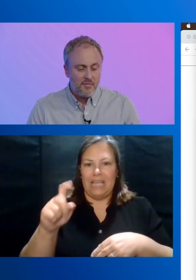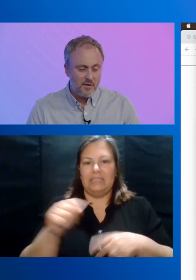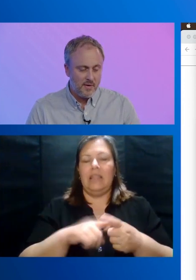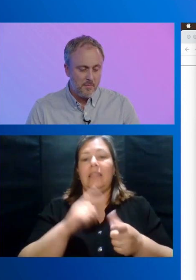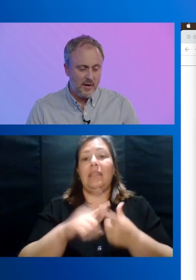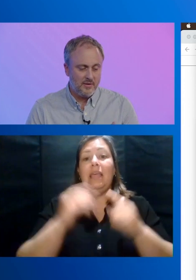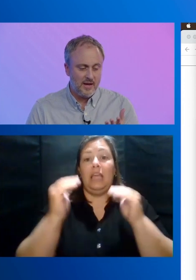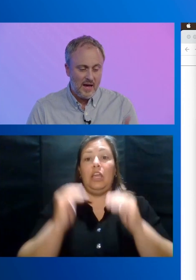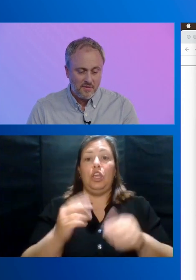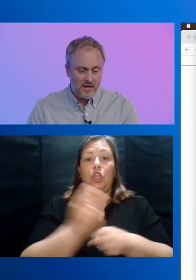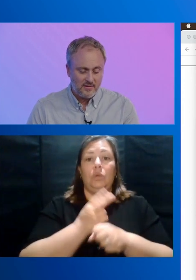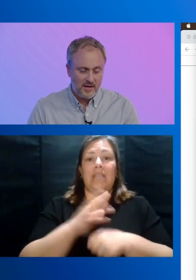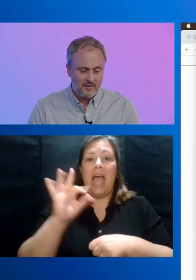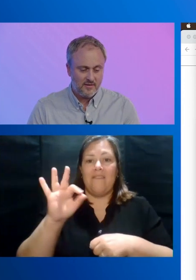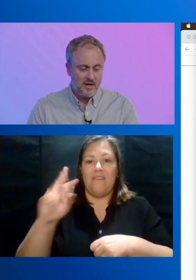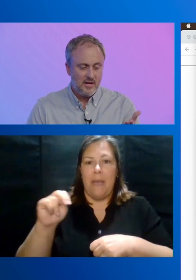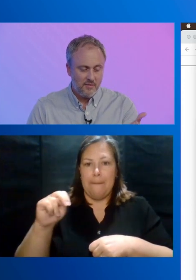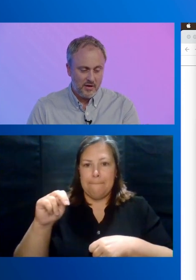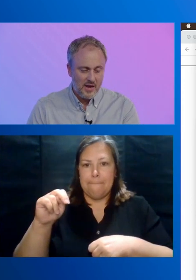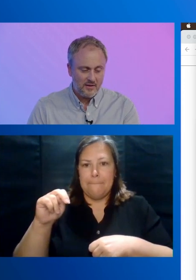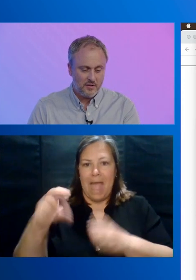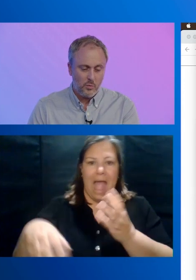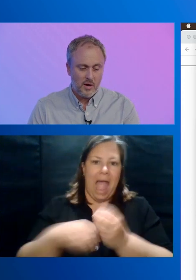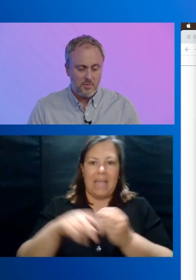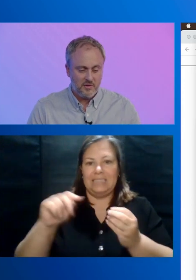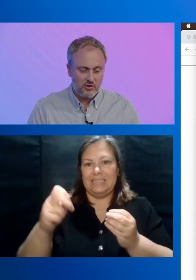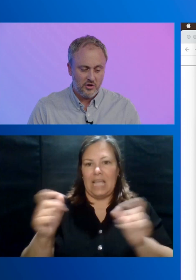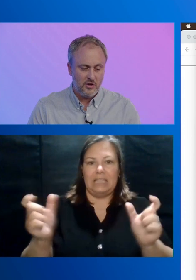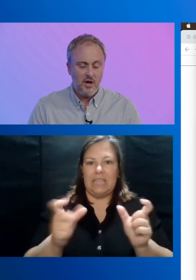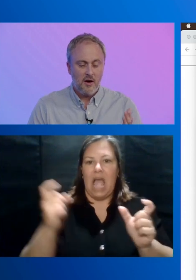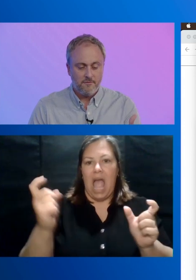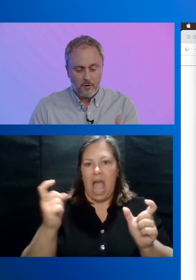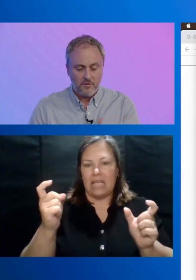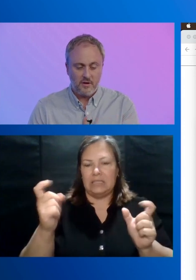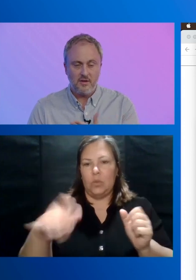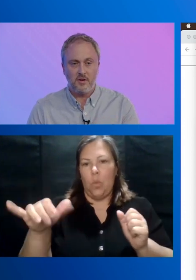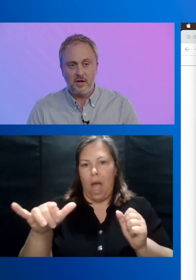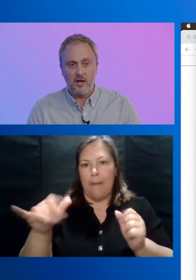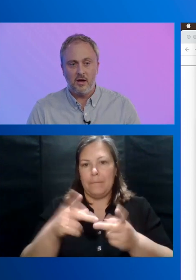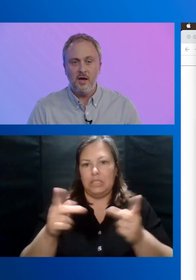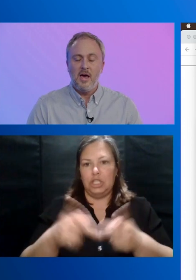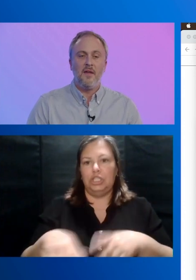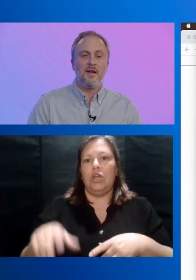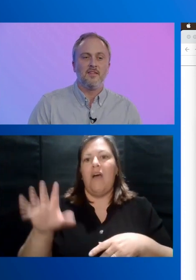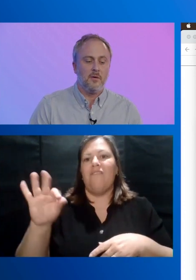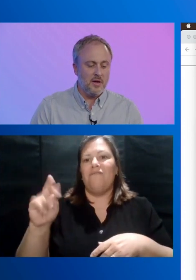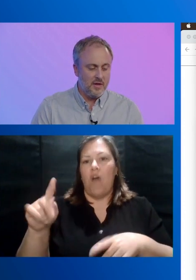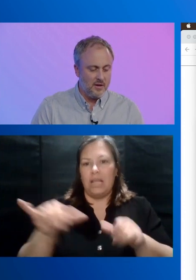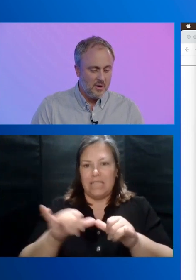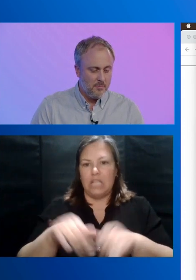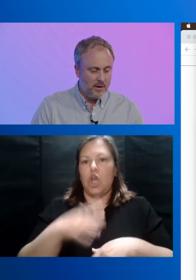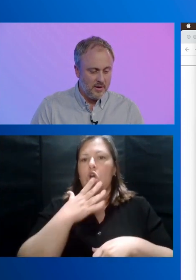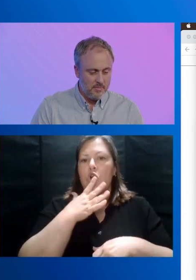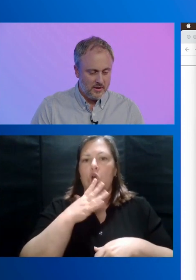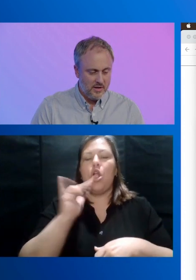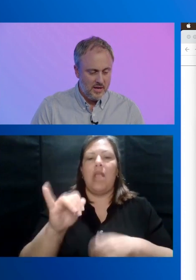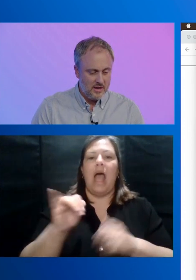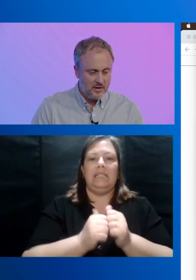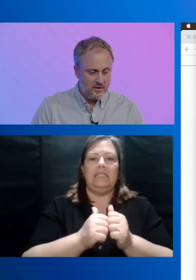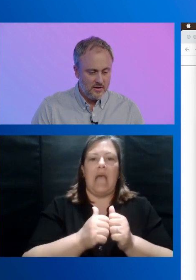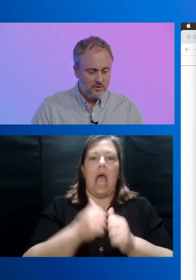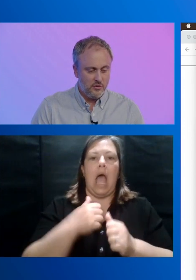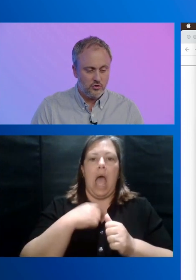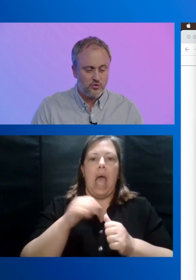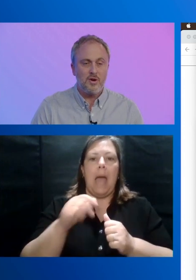using ffmpeg to add that text, give it an X and a Y position, a font size and a color, and that's how I then pipeline